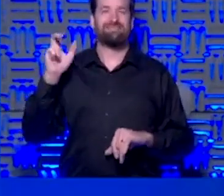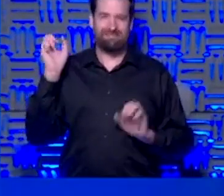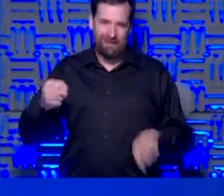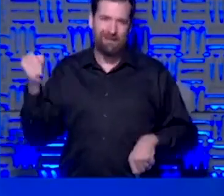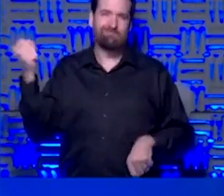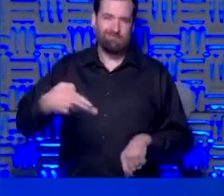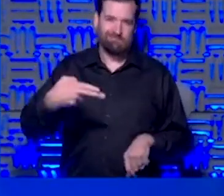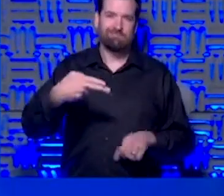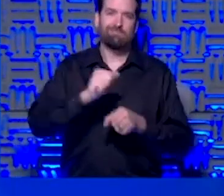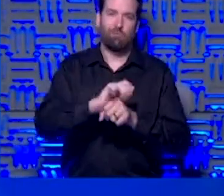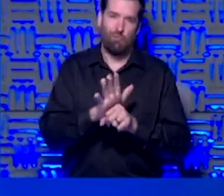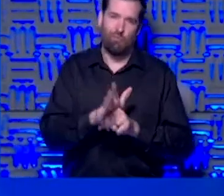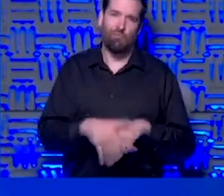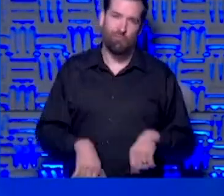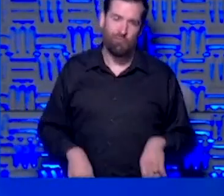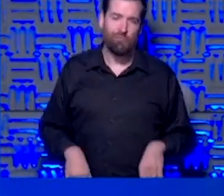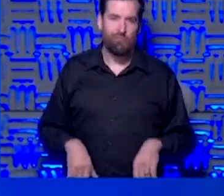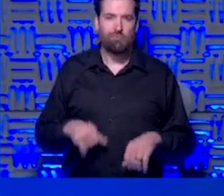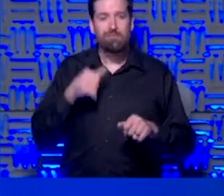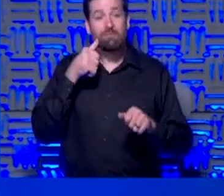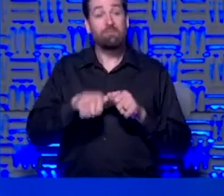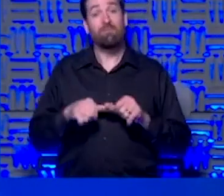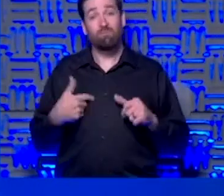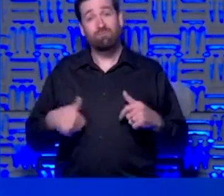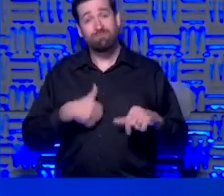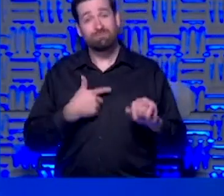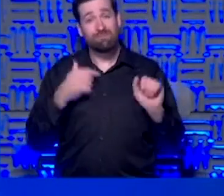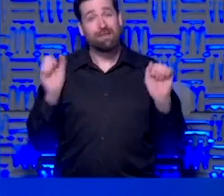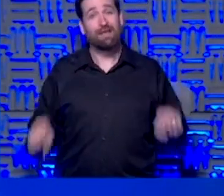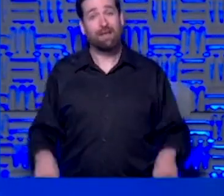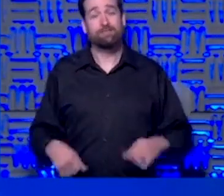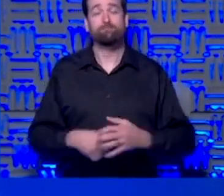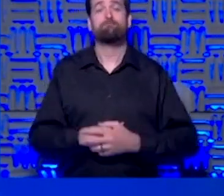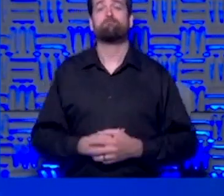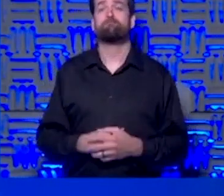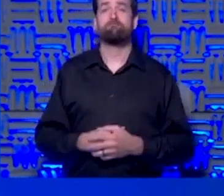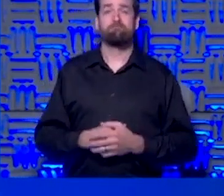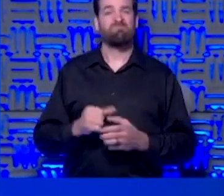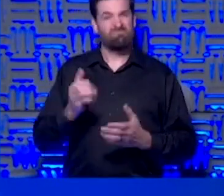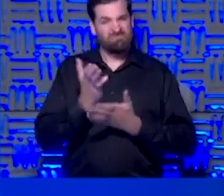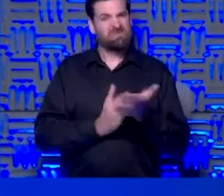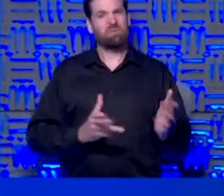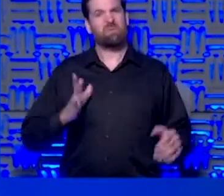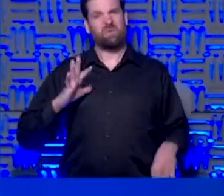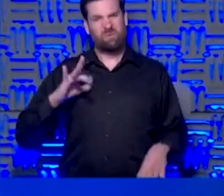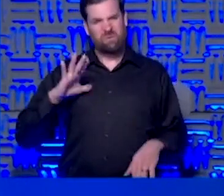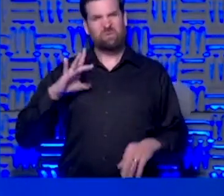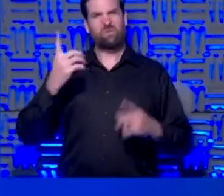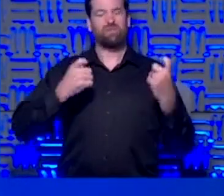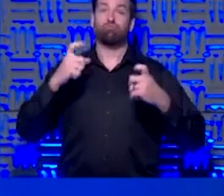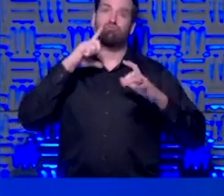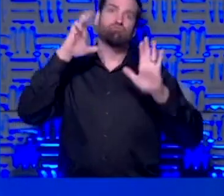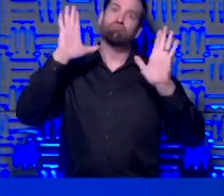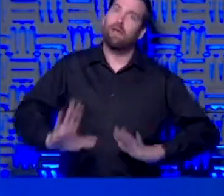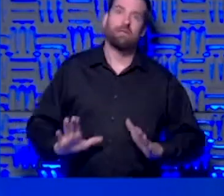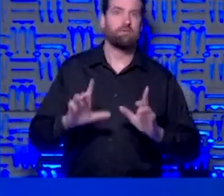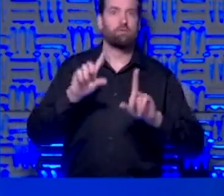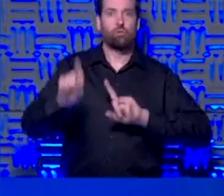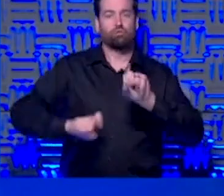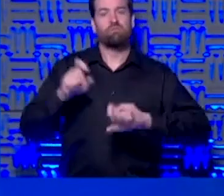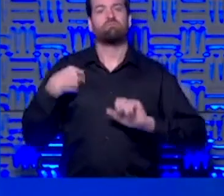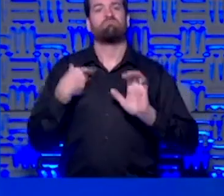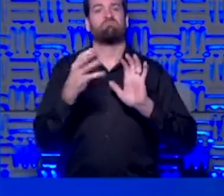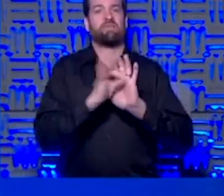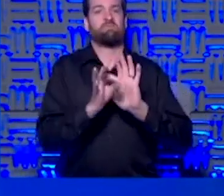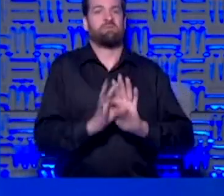we're going to remember, because we can do that. So we have some pretty cool questions, and they've been great questions this week. We've picked